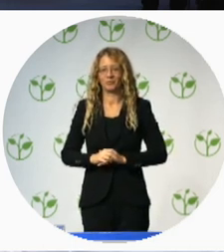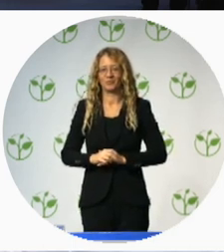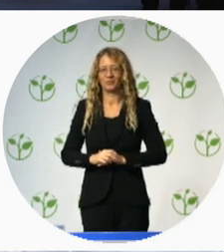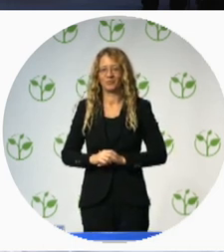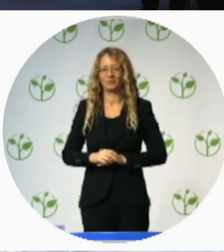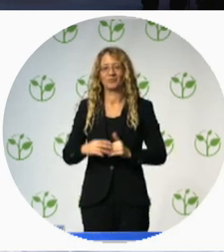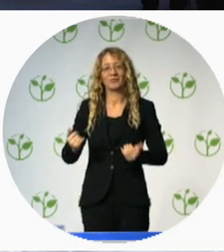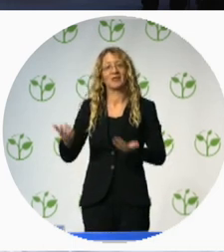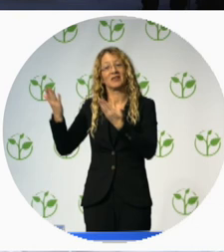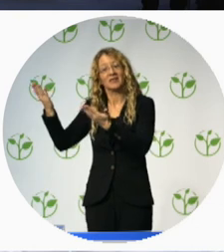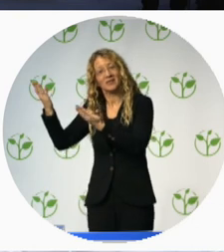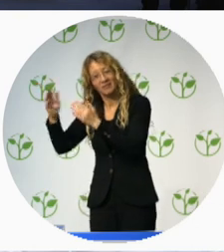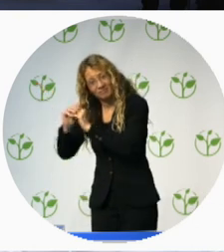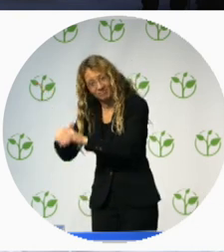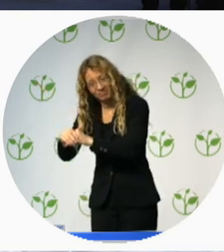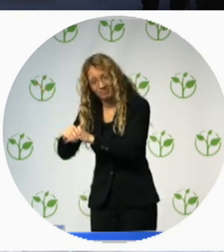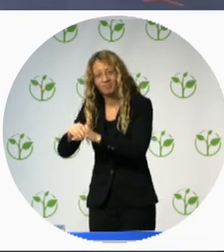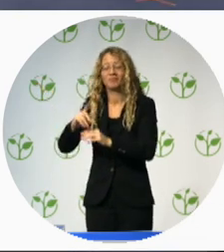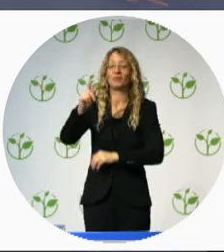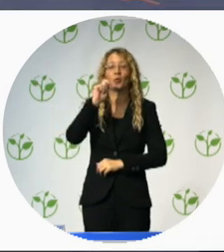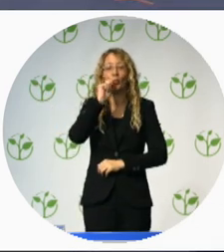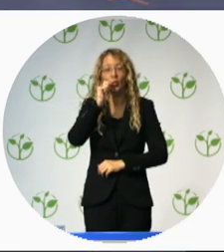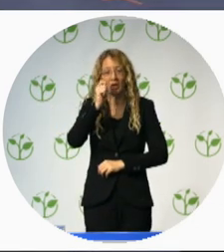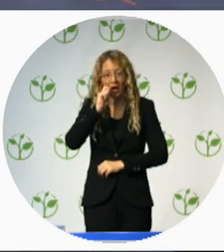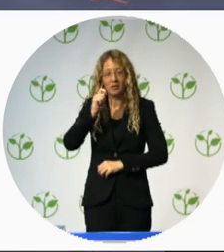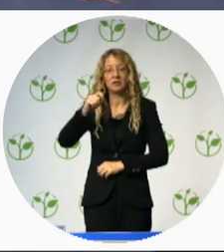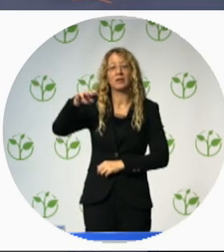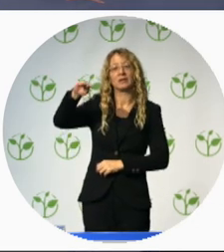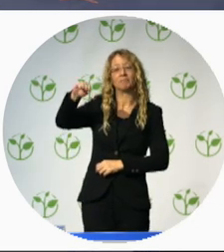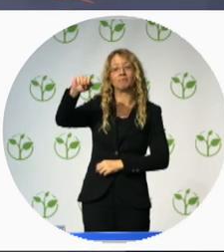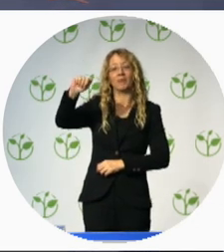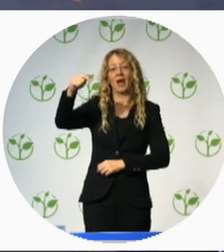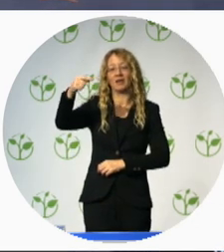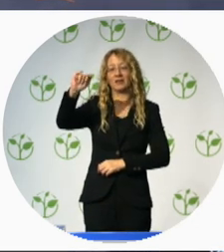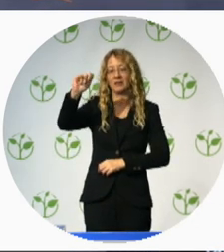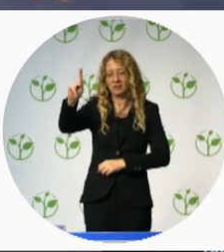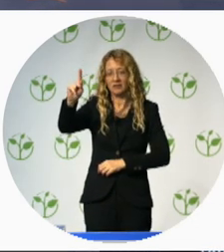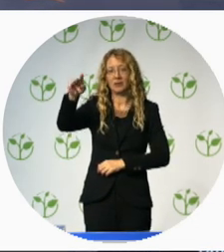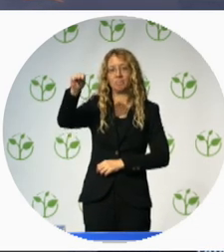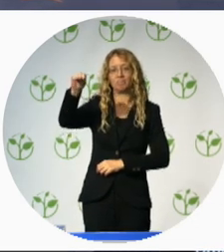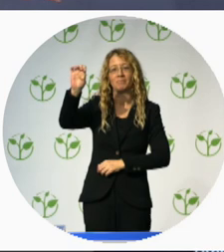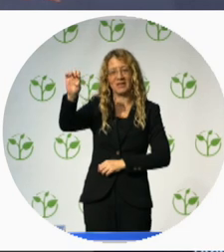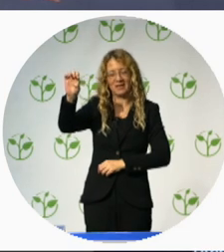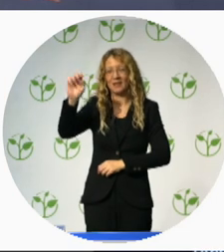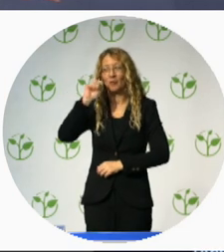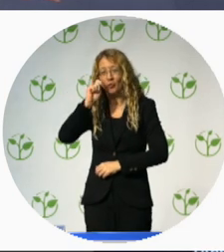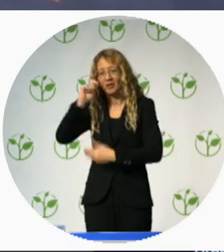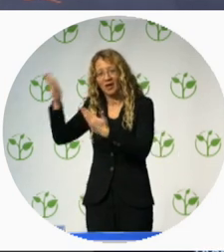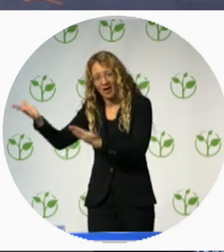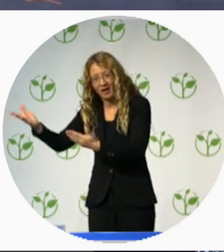Congratulations to Magic Me from Hungary. Magic Me is a social enterprise founded by five parents of children with